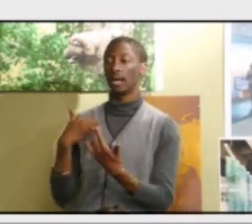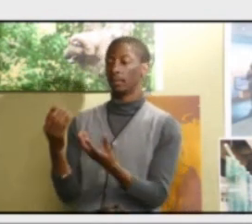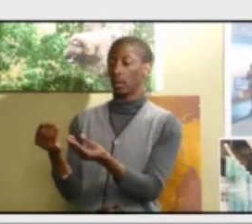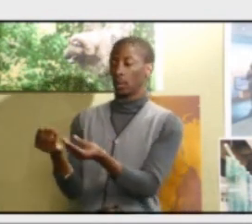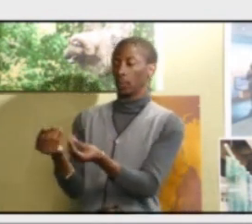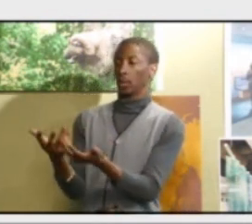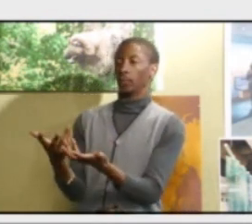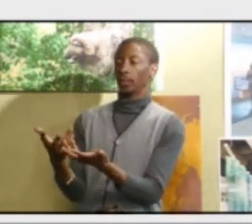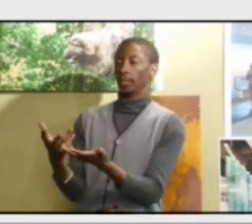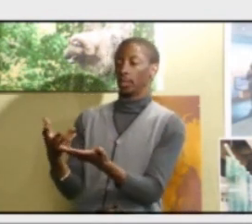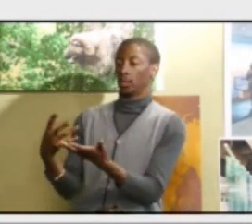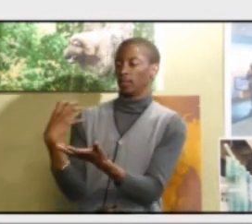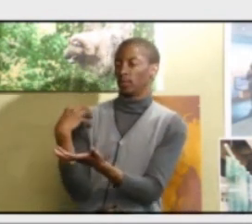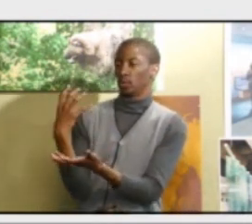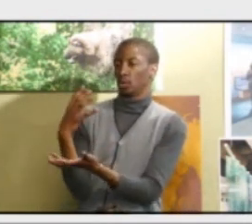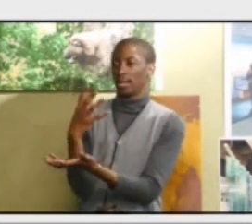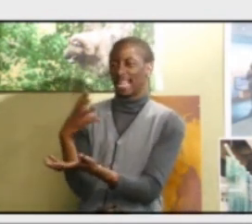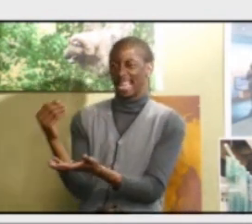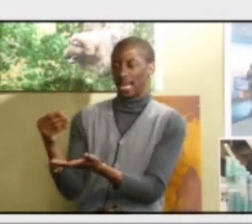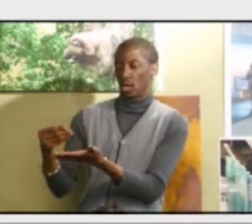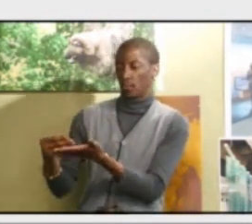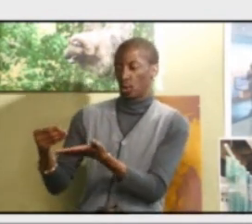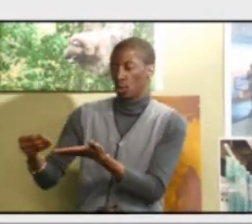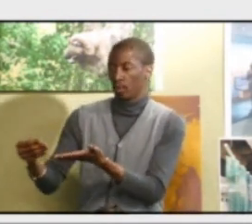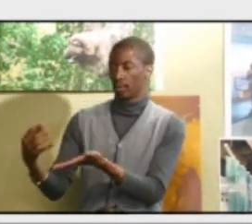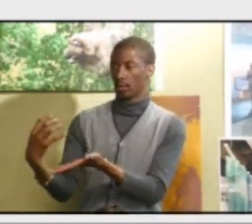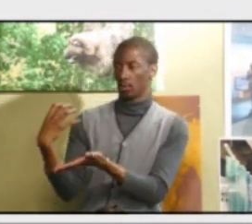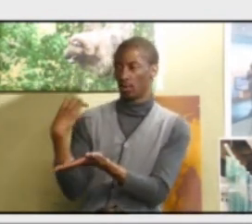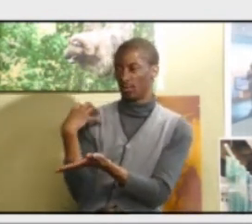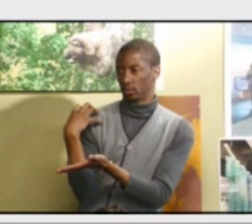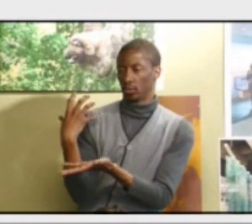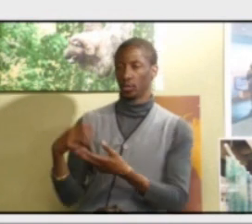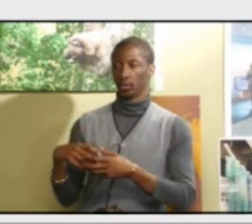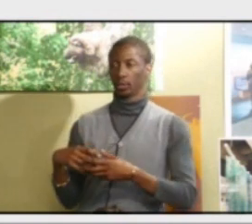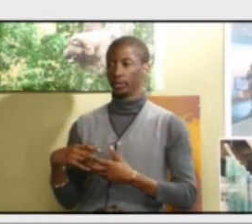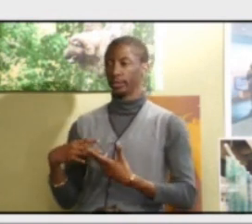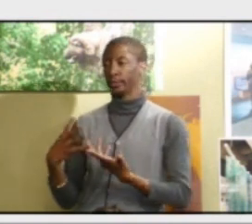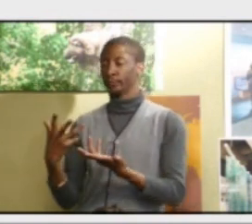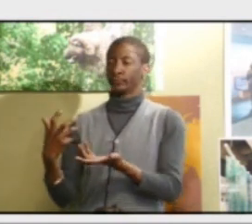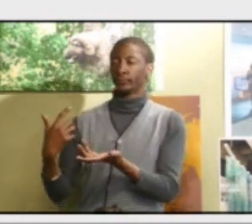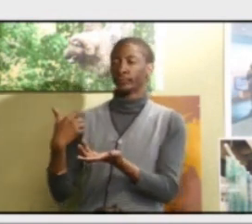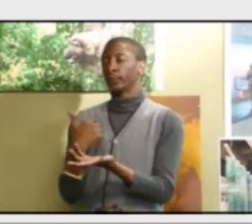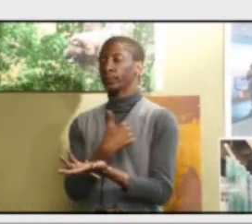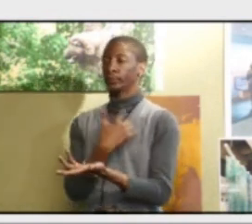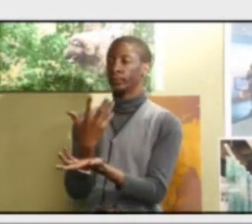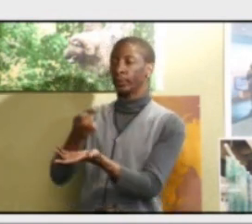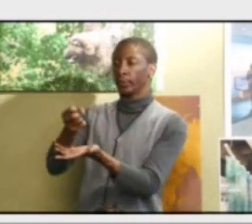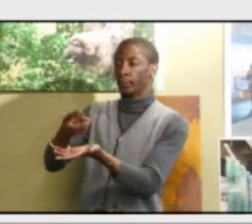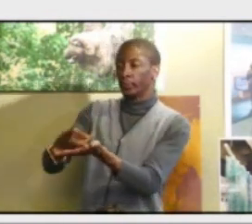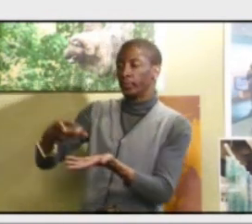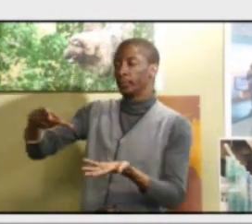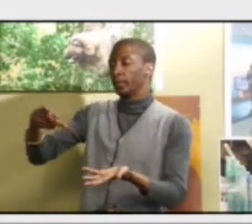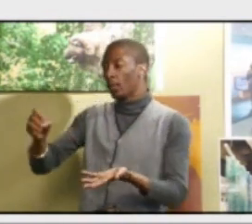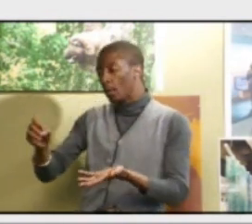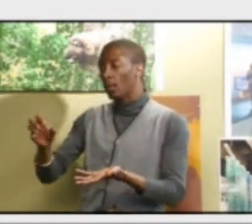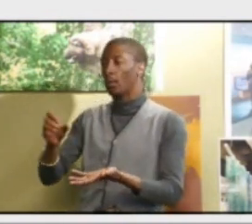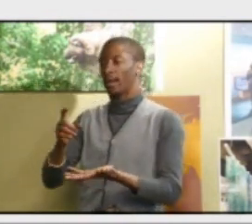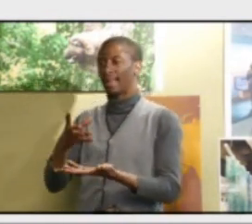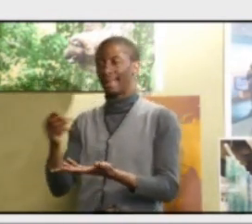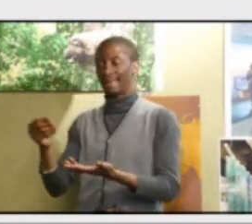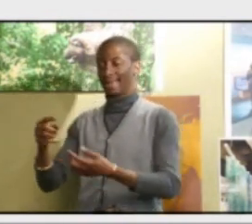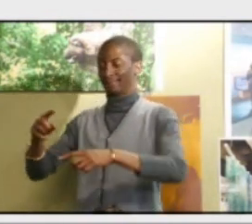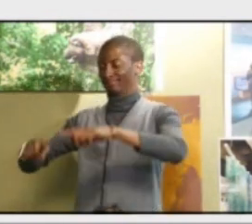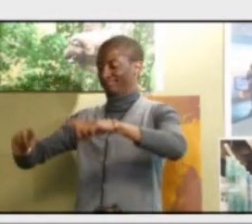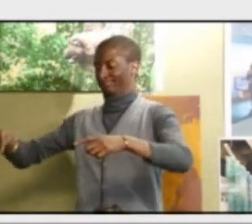and a procurement officer, where we approve purchase orders and various agreements.